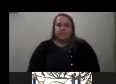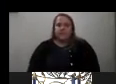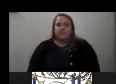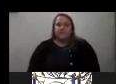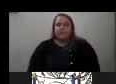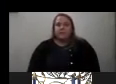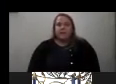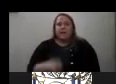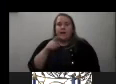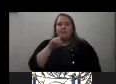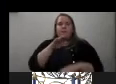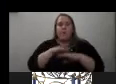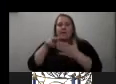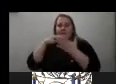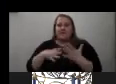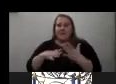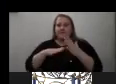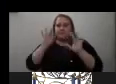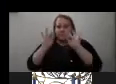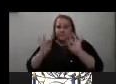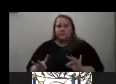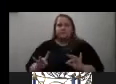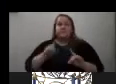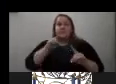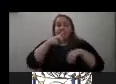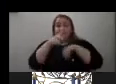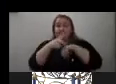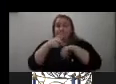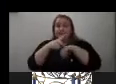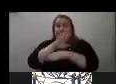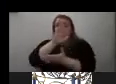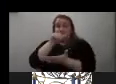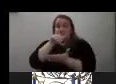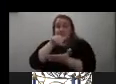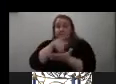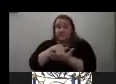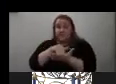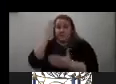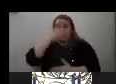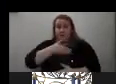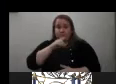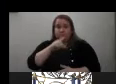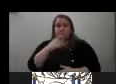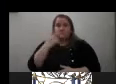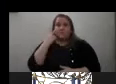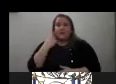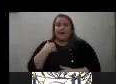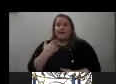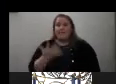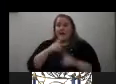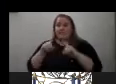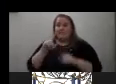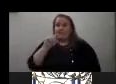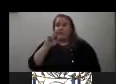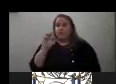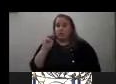And they're placed on the dancer in a fitting as well. This is the diamond center front of his jacket. And there are five different trims making up